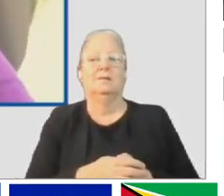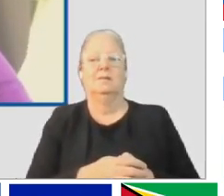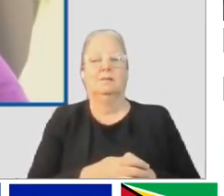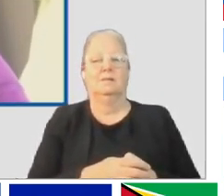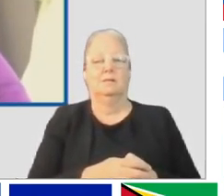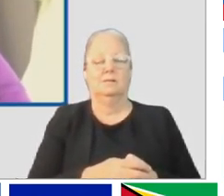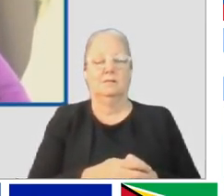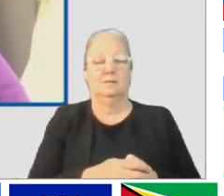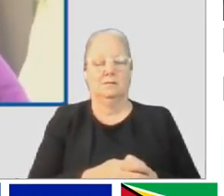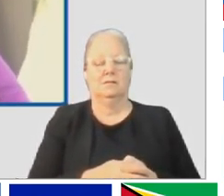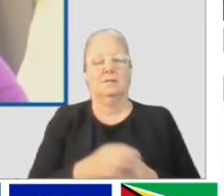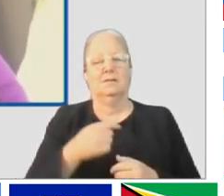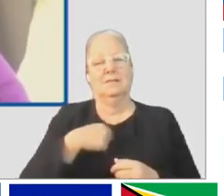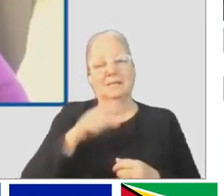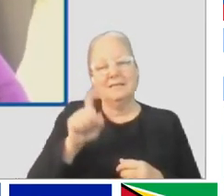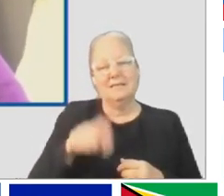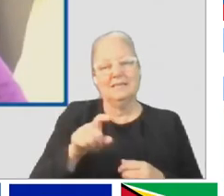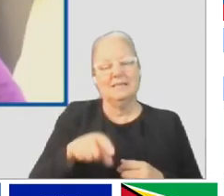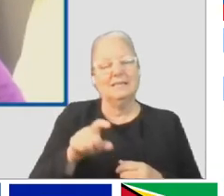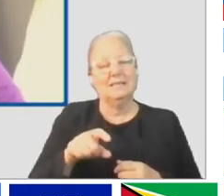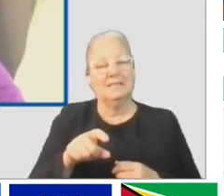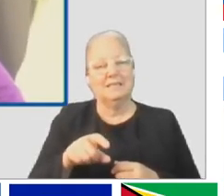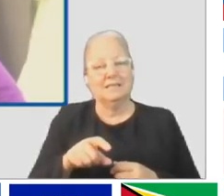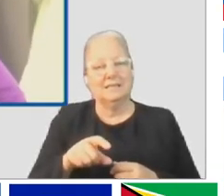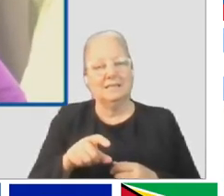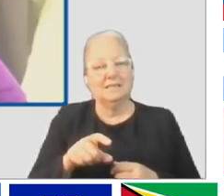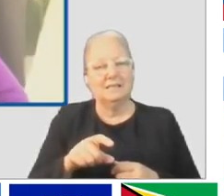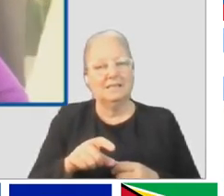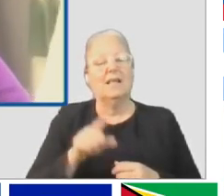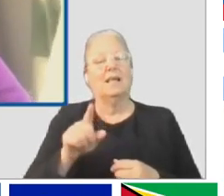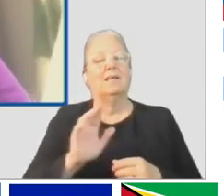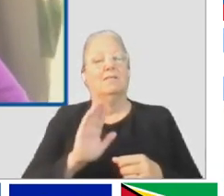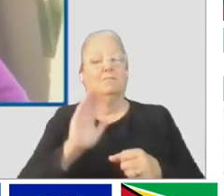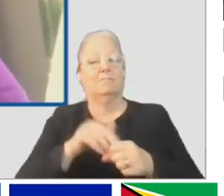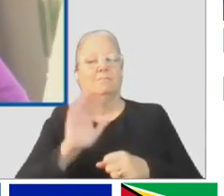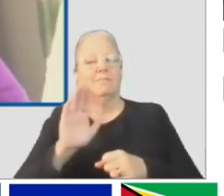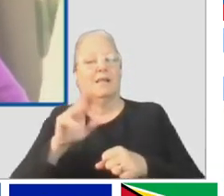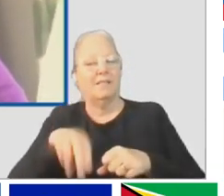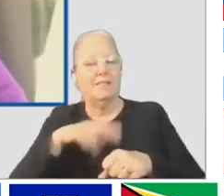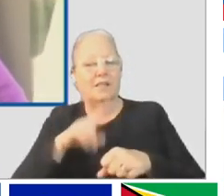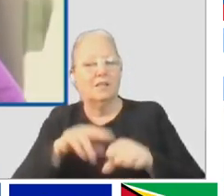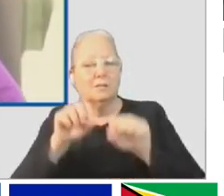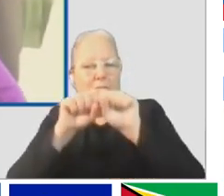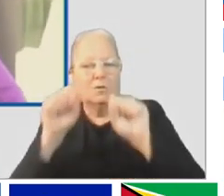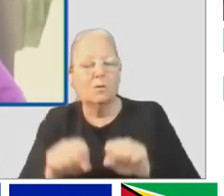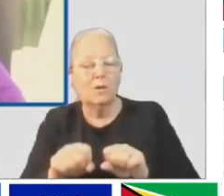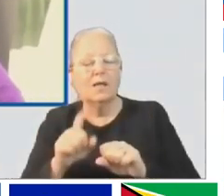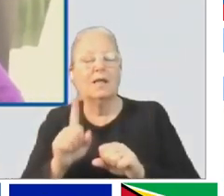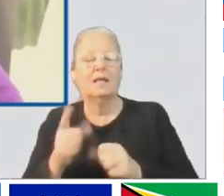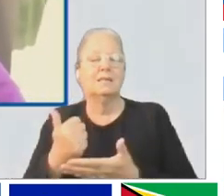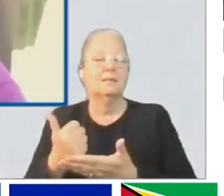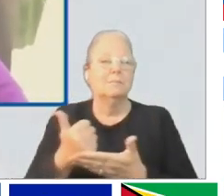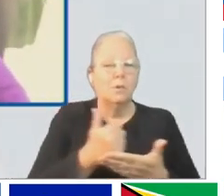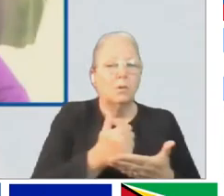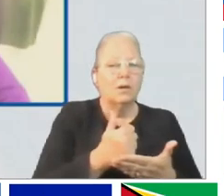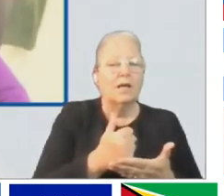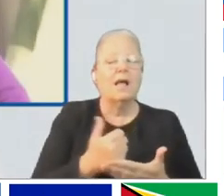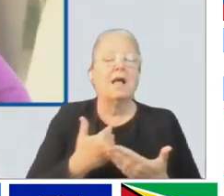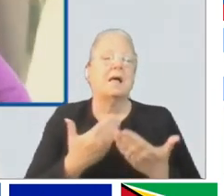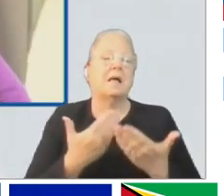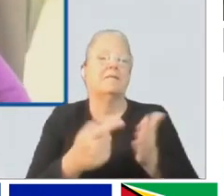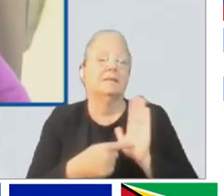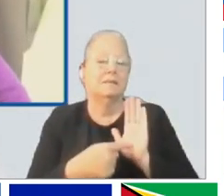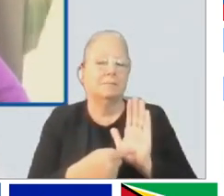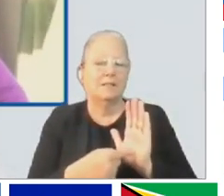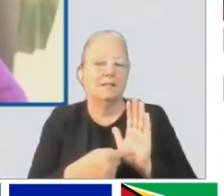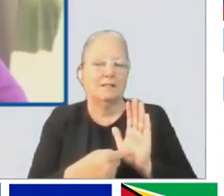we need to integrate them a bit more, because they're part of the national system and they support us throughout all events. And I will just give you an example that I raised on